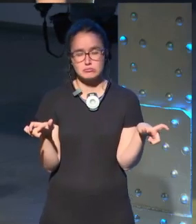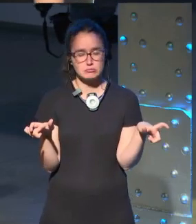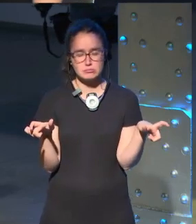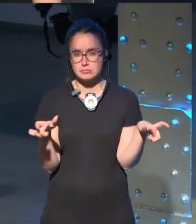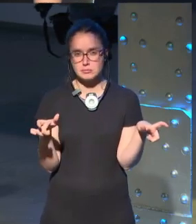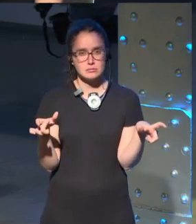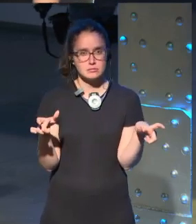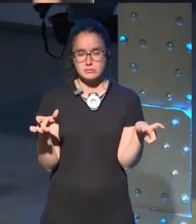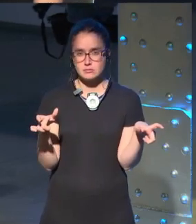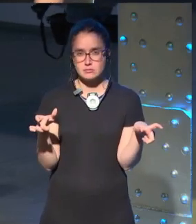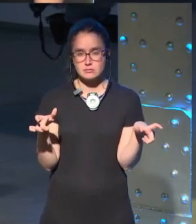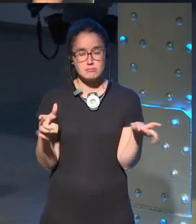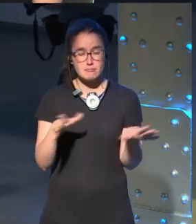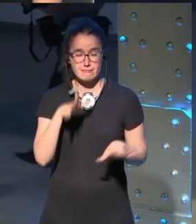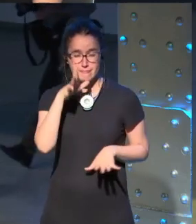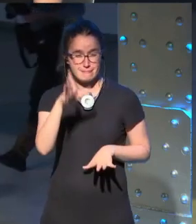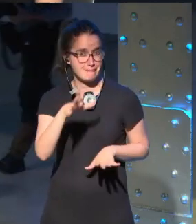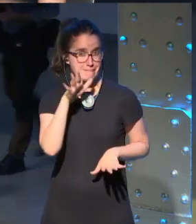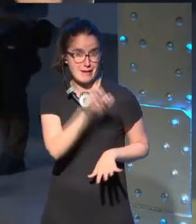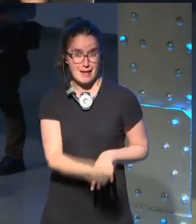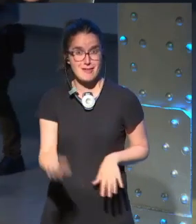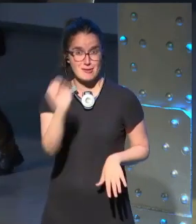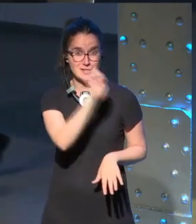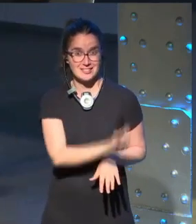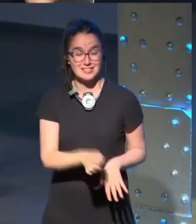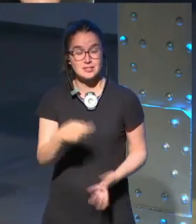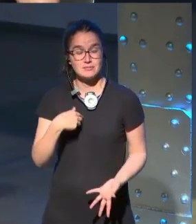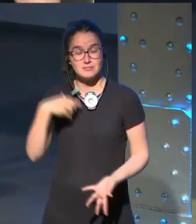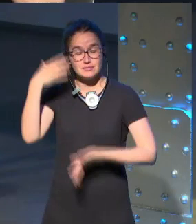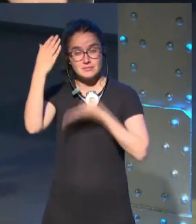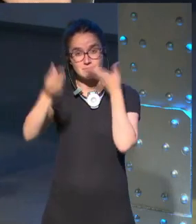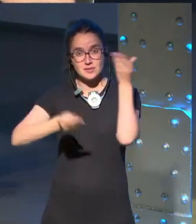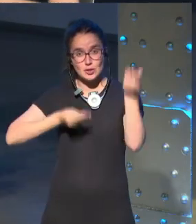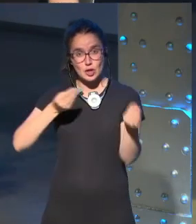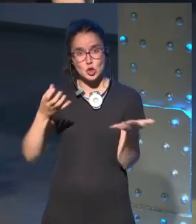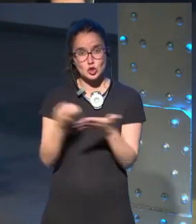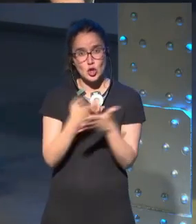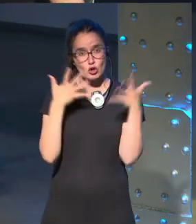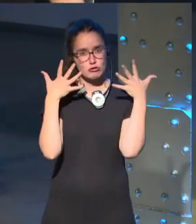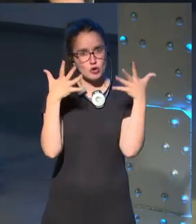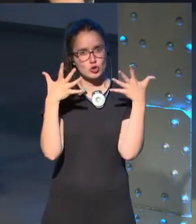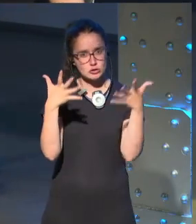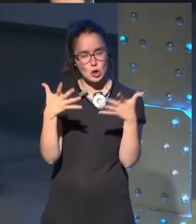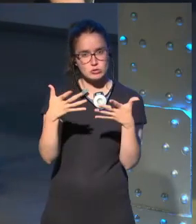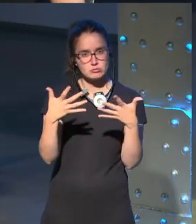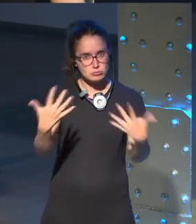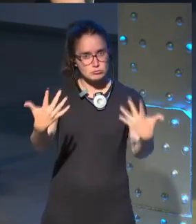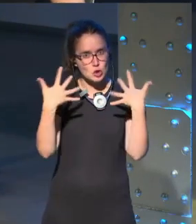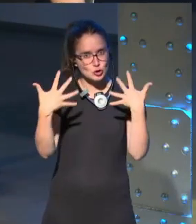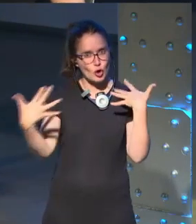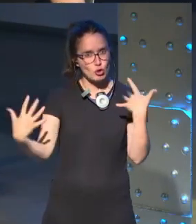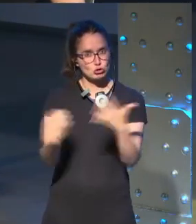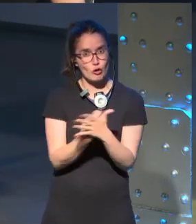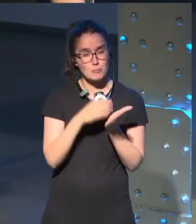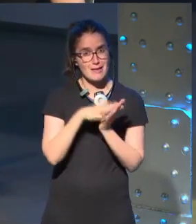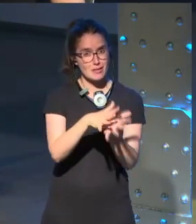I think of all the suggestions my editors have made, and there have been hundreds, as a matter of fact, because you give them the